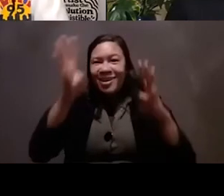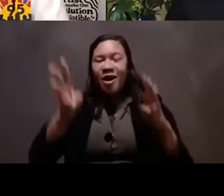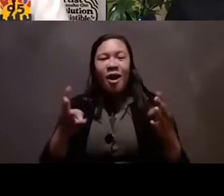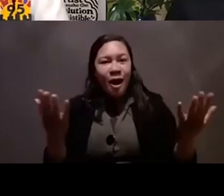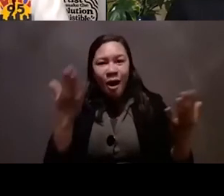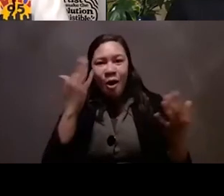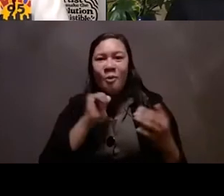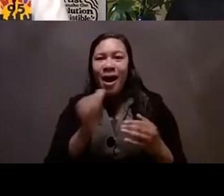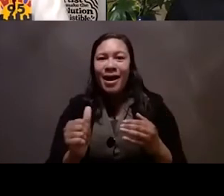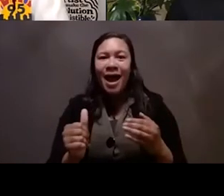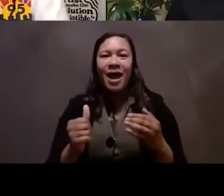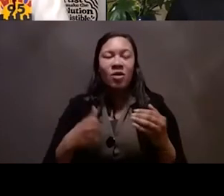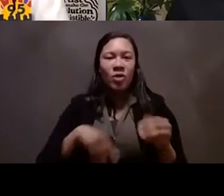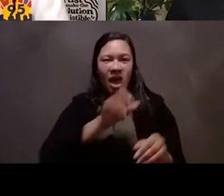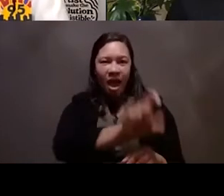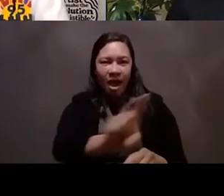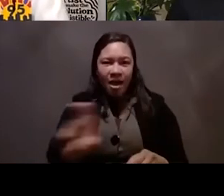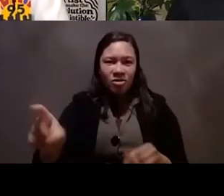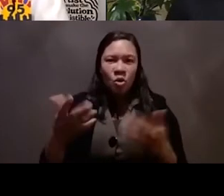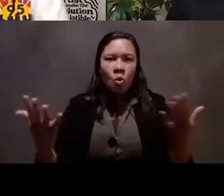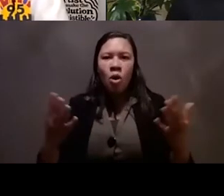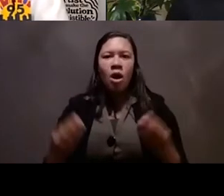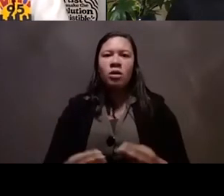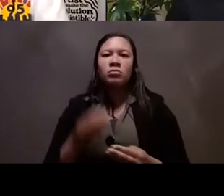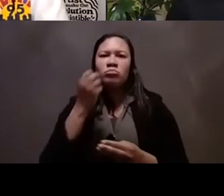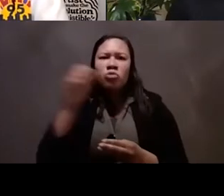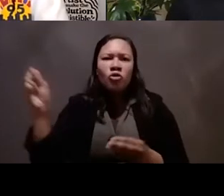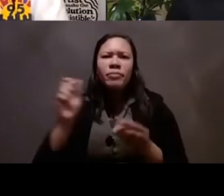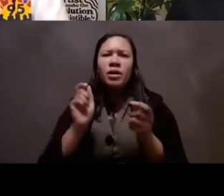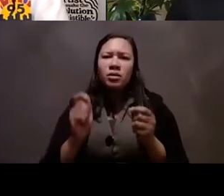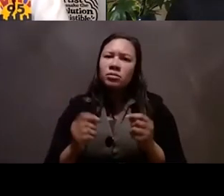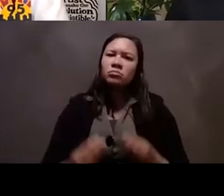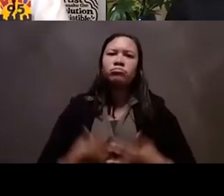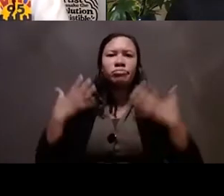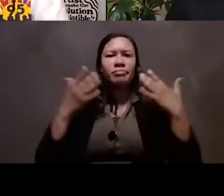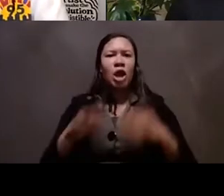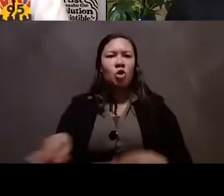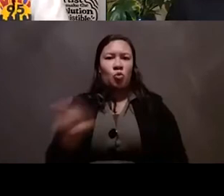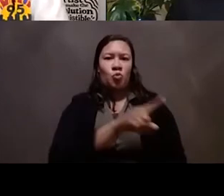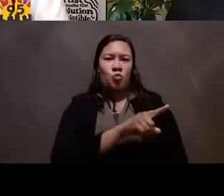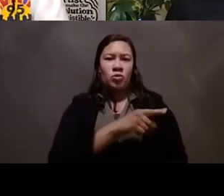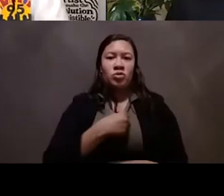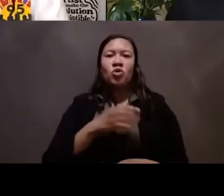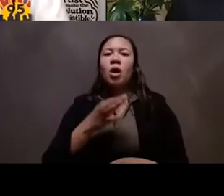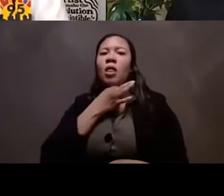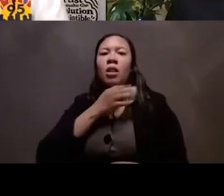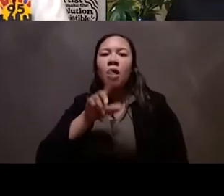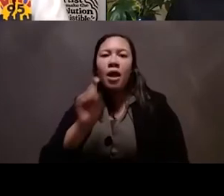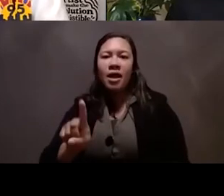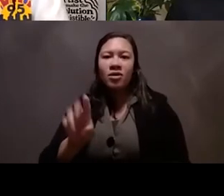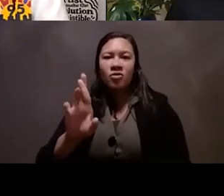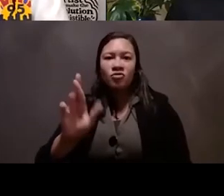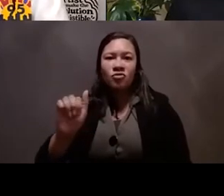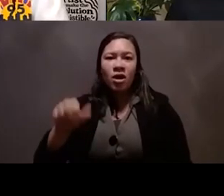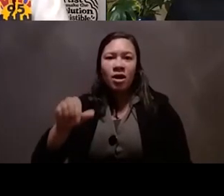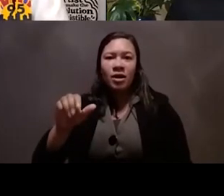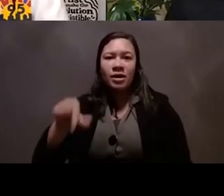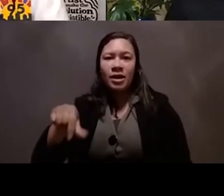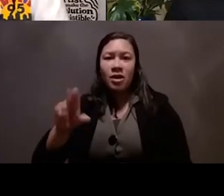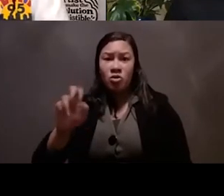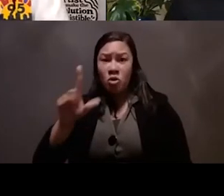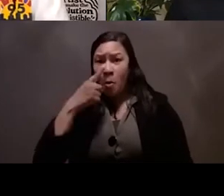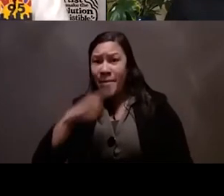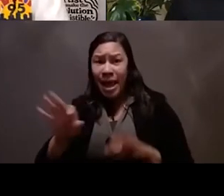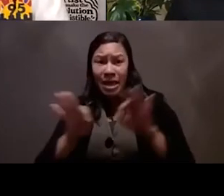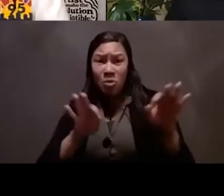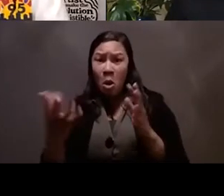the movements that really inspired them and to archive them in the book? And so I wanted to ask Raquel a bit, you know, to talk a bit about what you